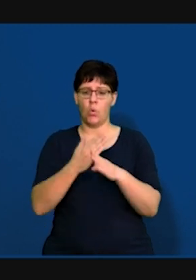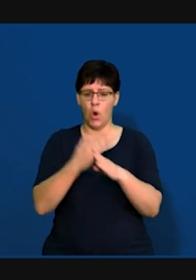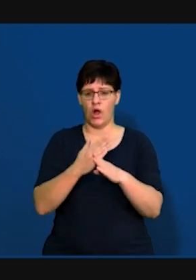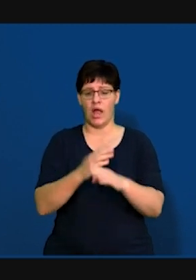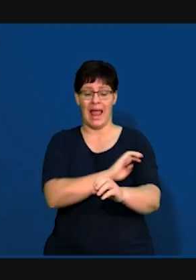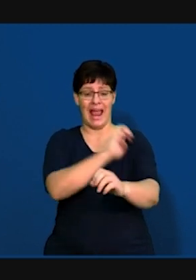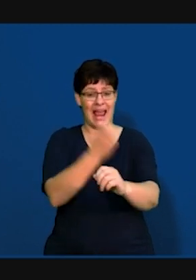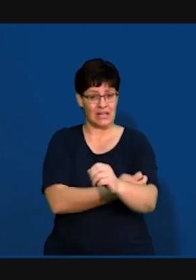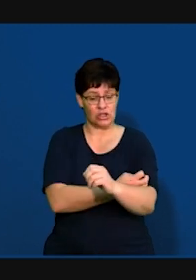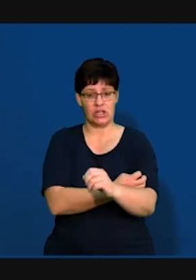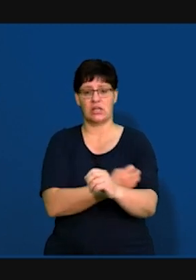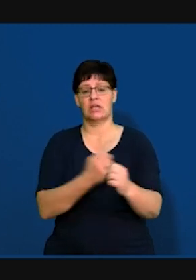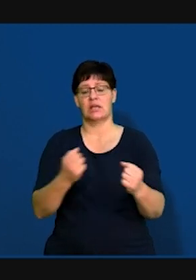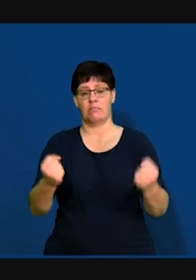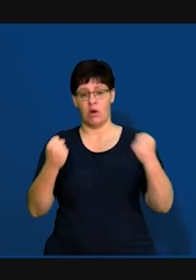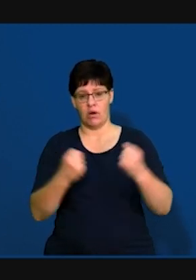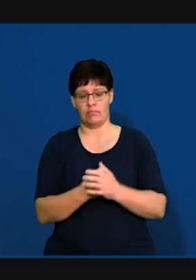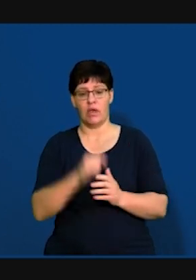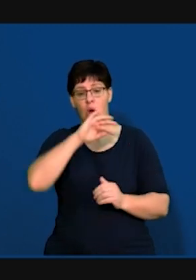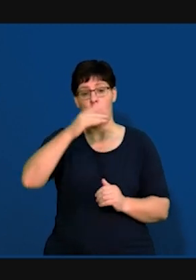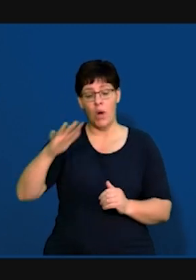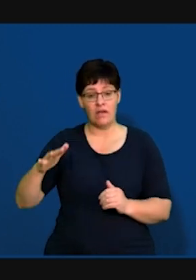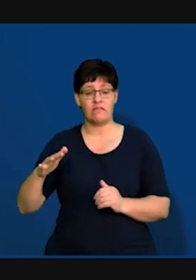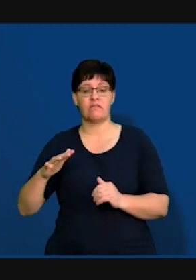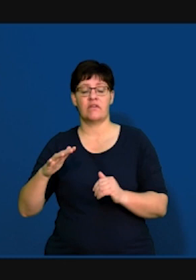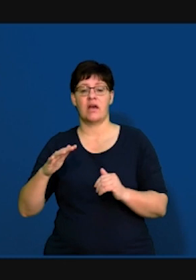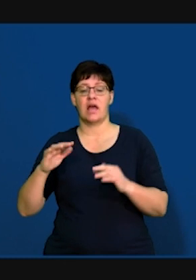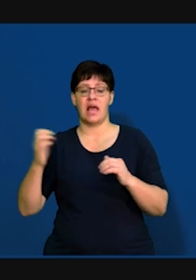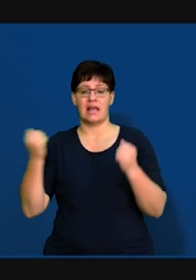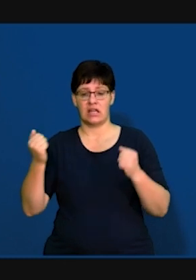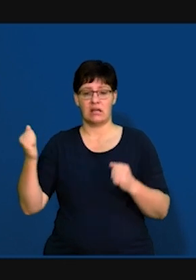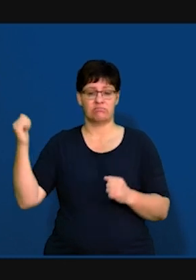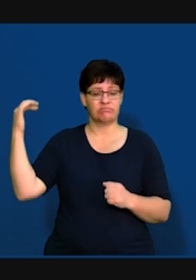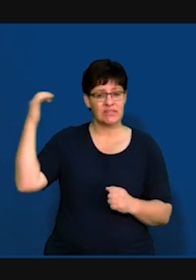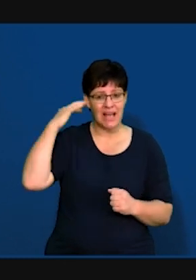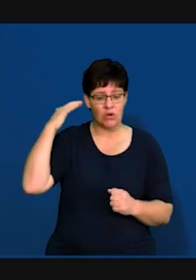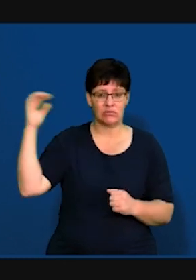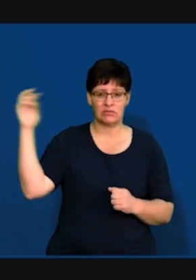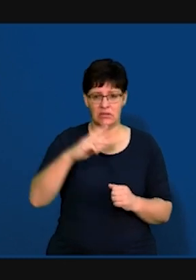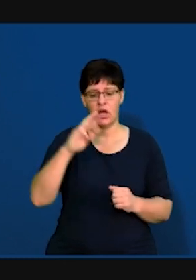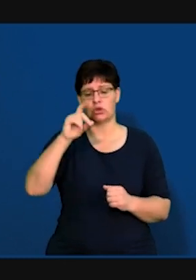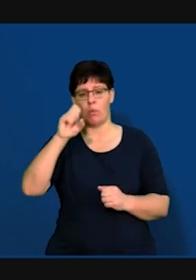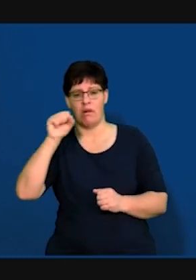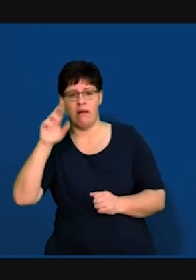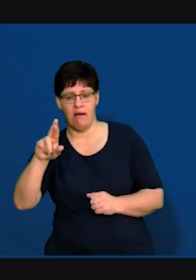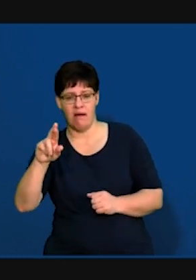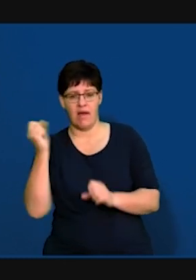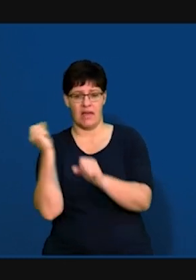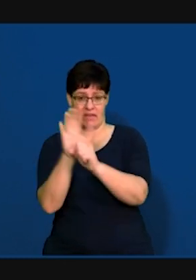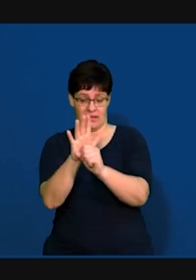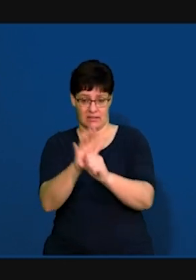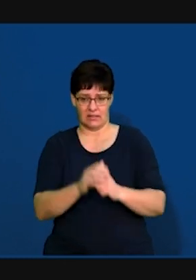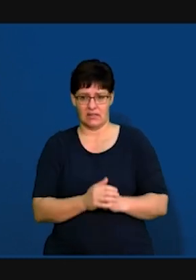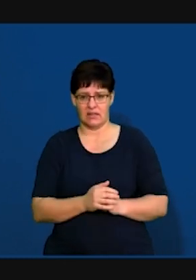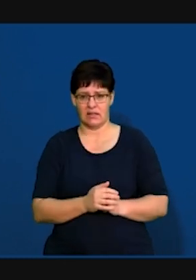under waves, sound, and light, we definitely going to look at, topics like the Doppler effect. But now, if you